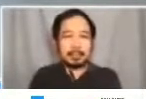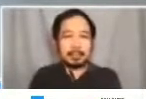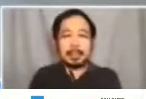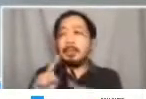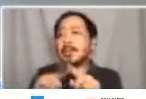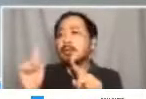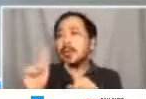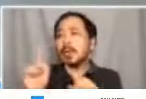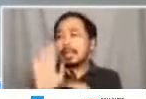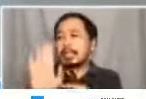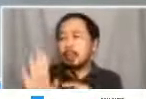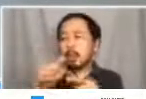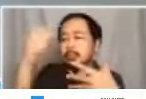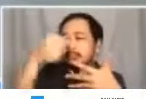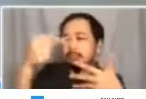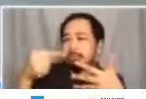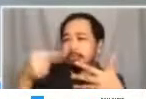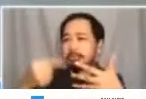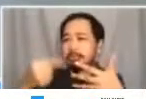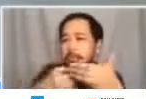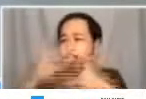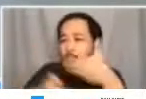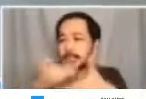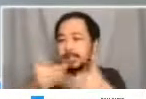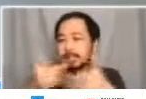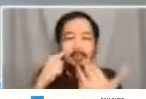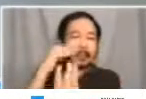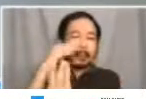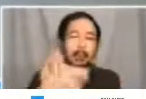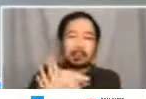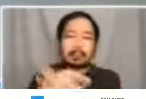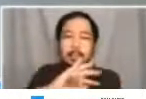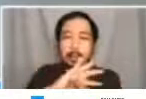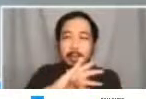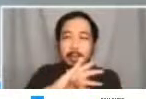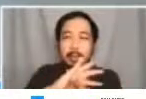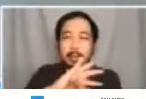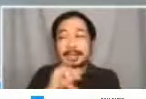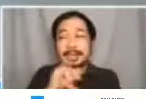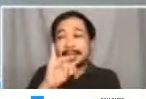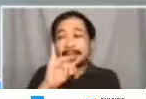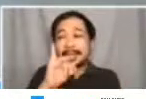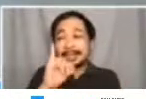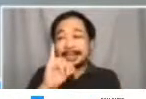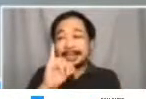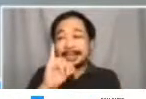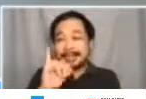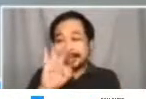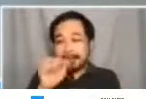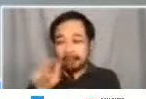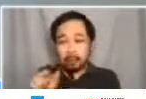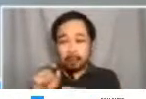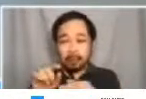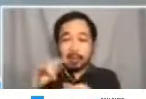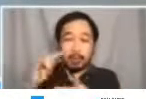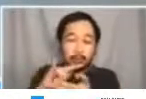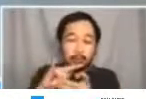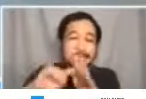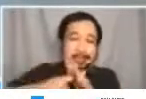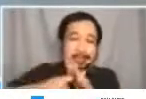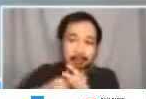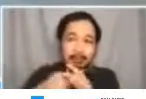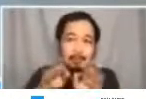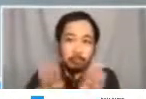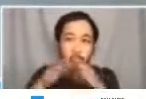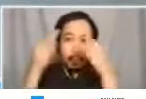support physical distancing for all across all of our operations. Ang boarding lang po, ang consequence lang po nito because we